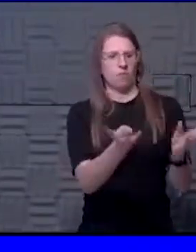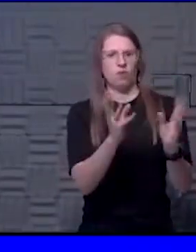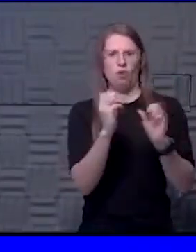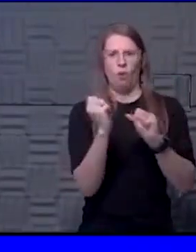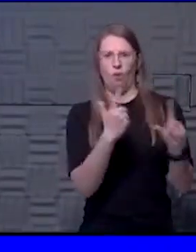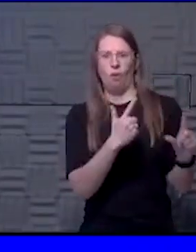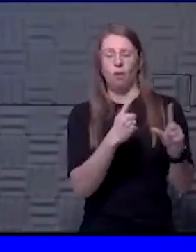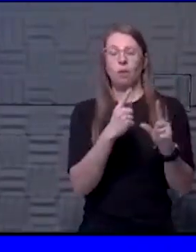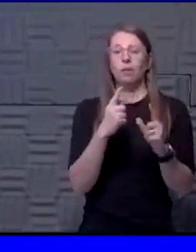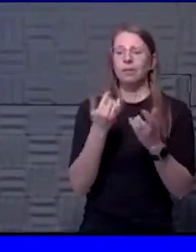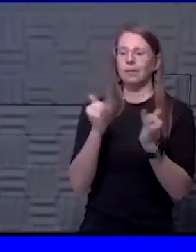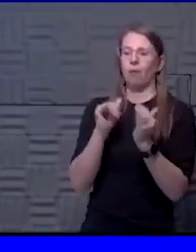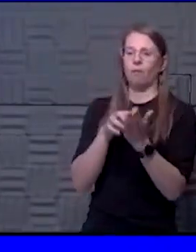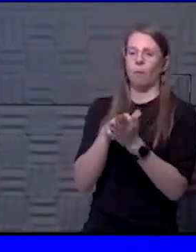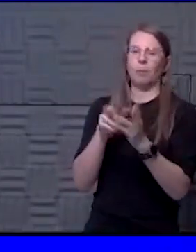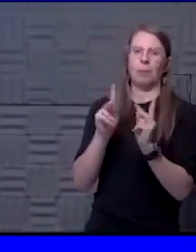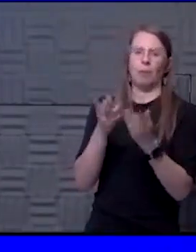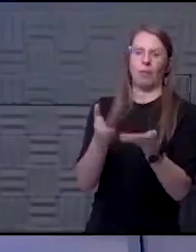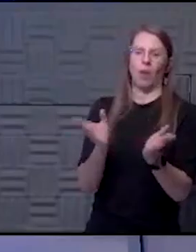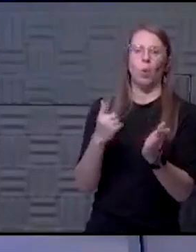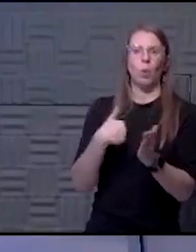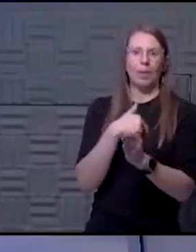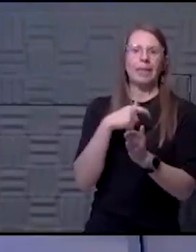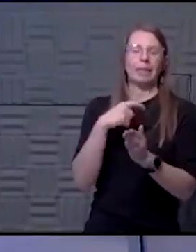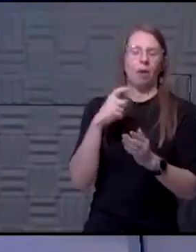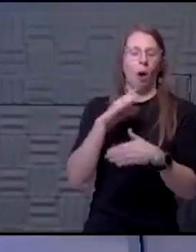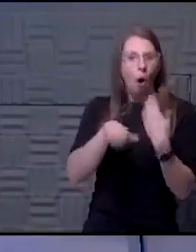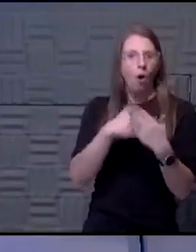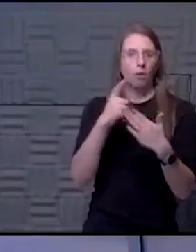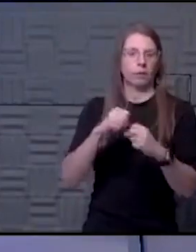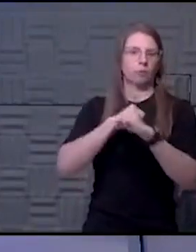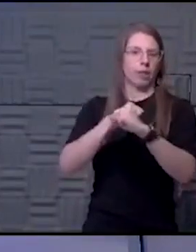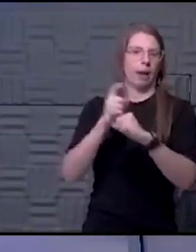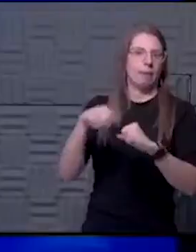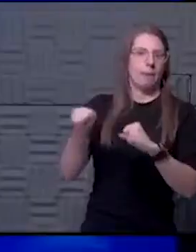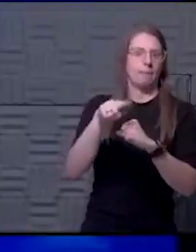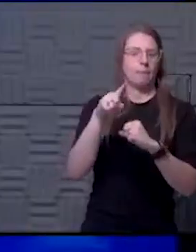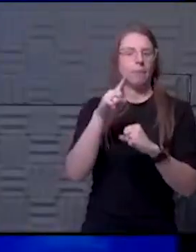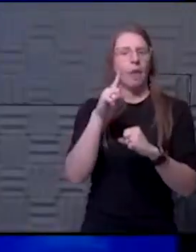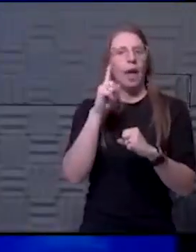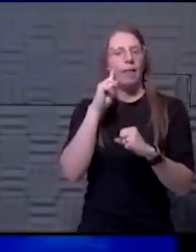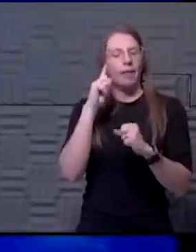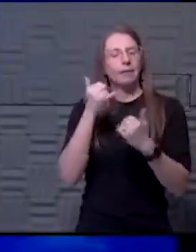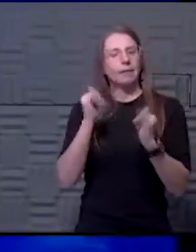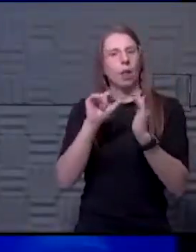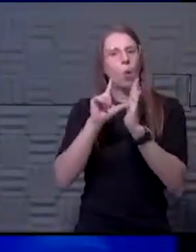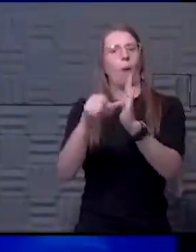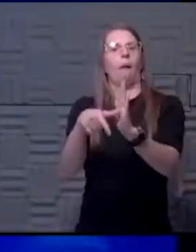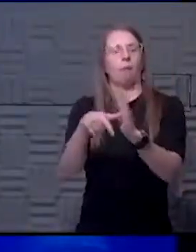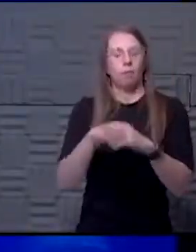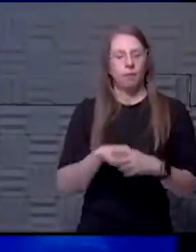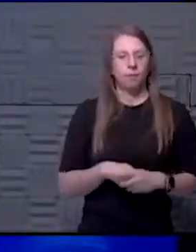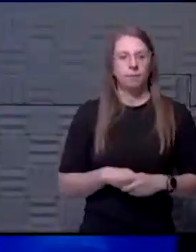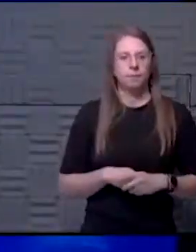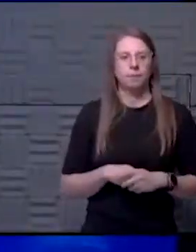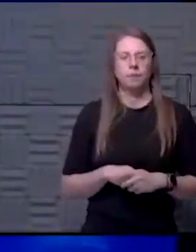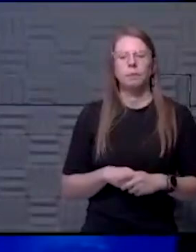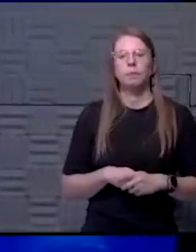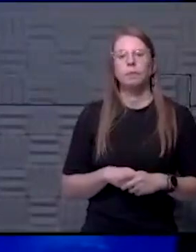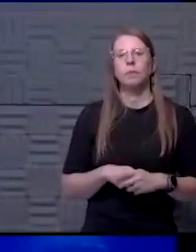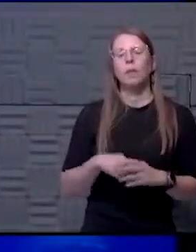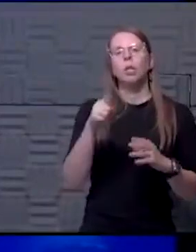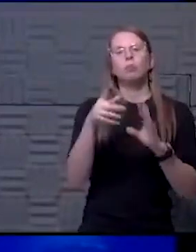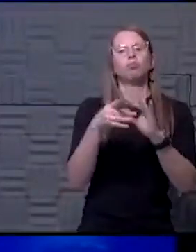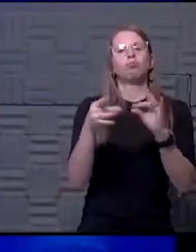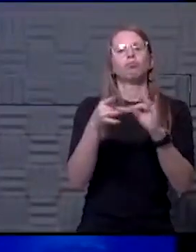out there, and we all need to help protect them. Yeah, so I think it's a while yet, but here's the deal. What you made another